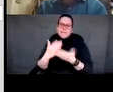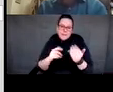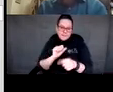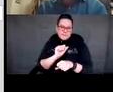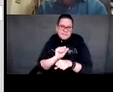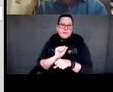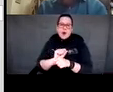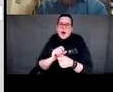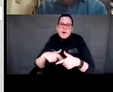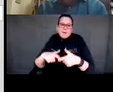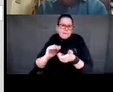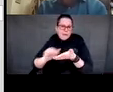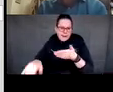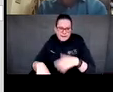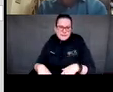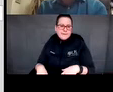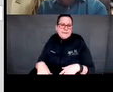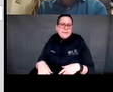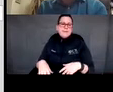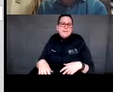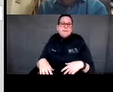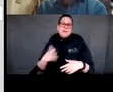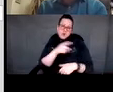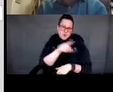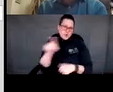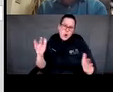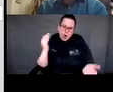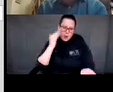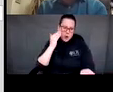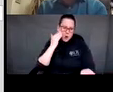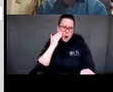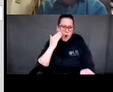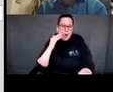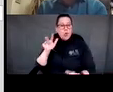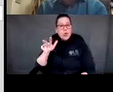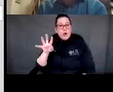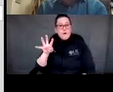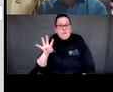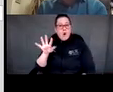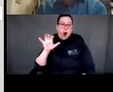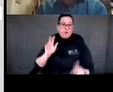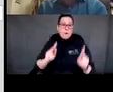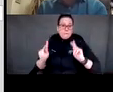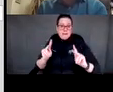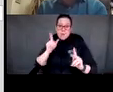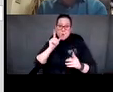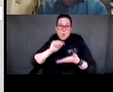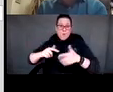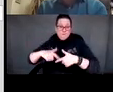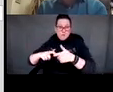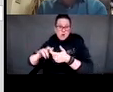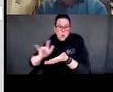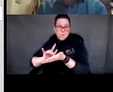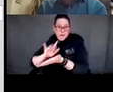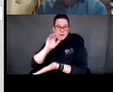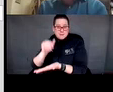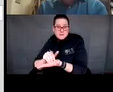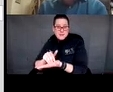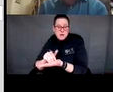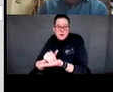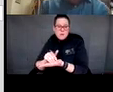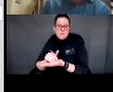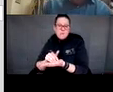we did. And again, as people on this call know, if you look at the 3,400 people that we furloughed at the medical center, less